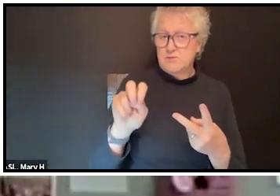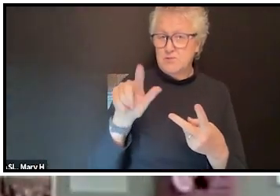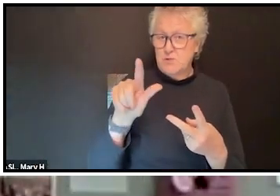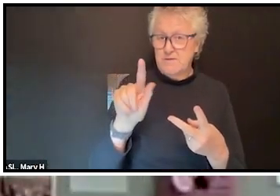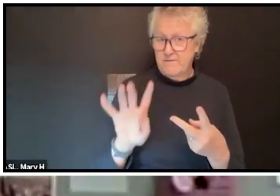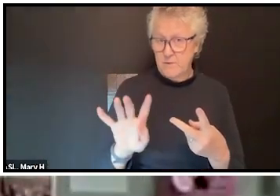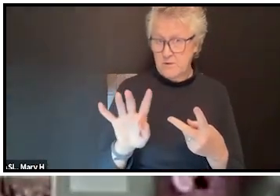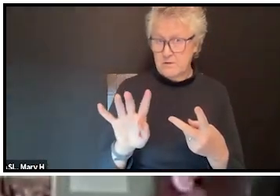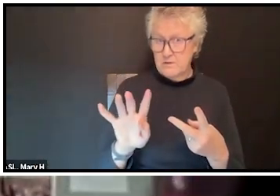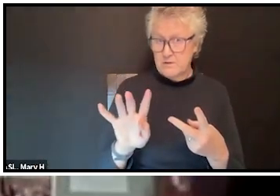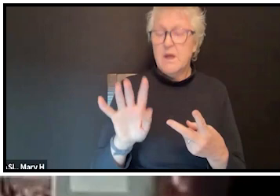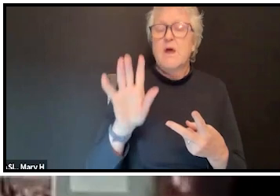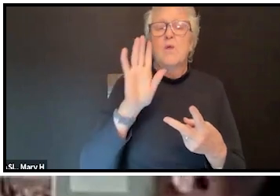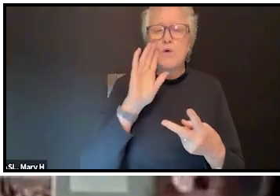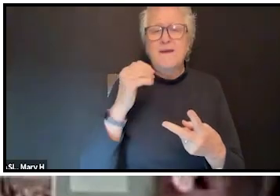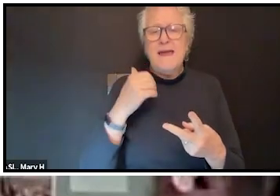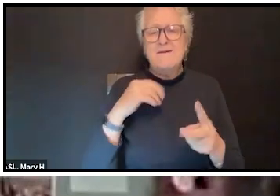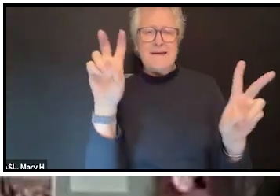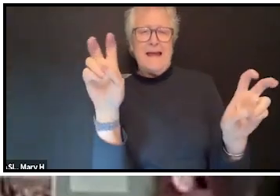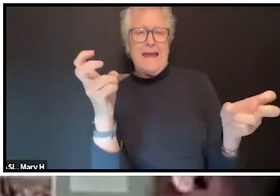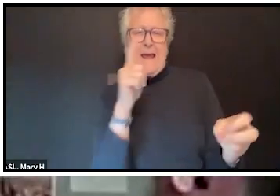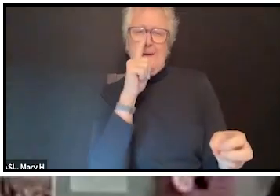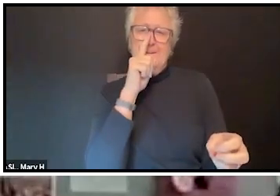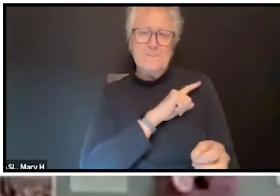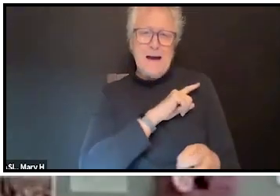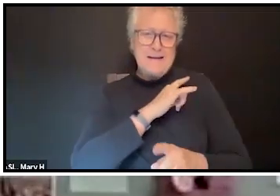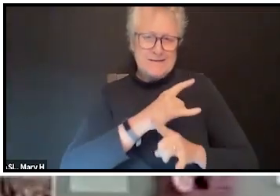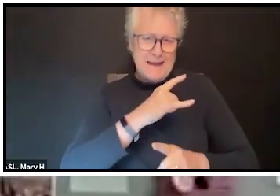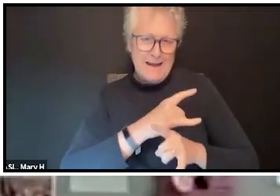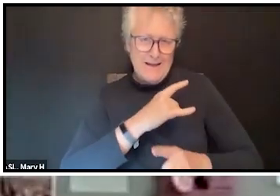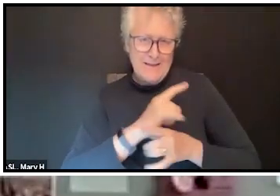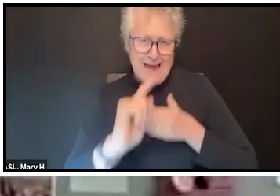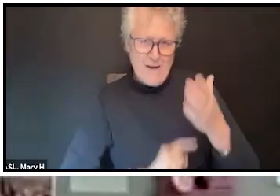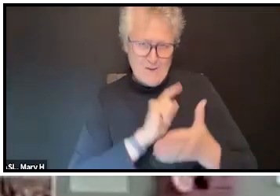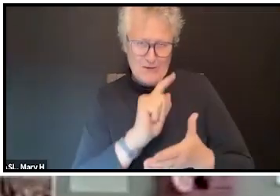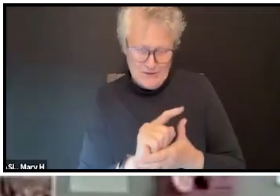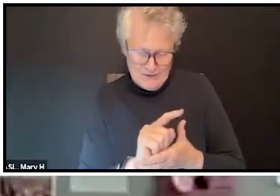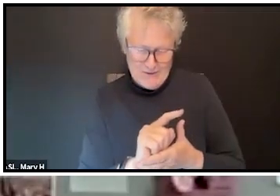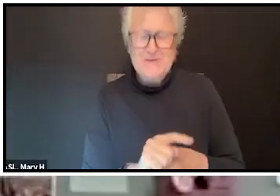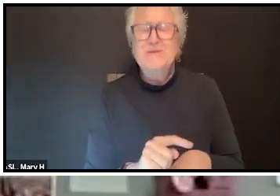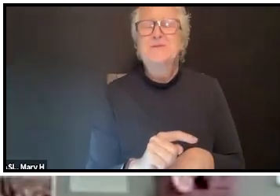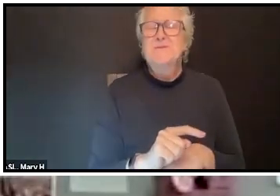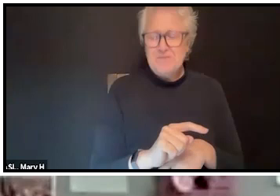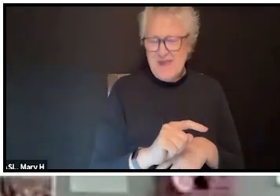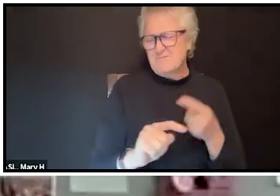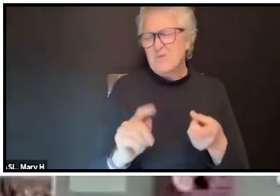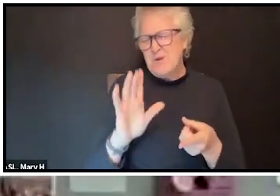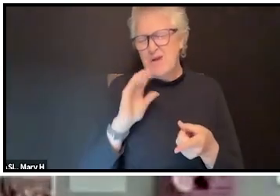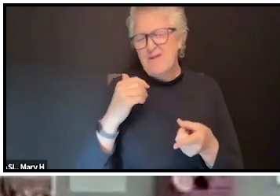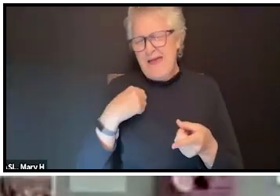having a mocktail hour, and that will be accompanied with some refreshments as